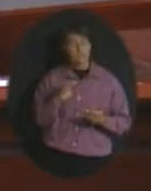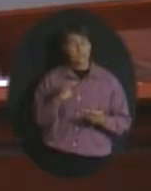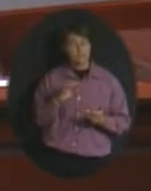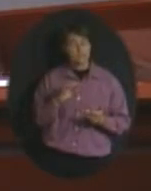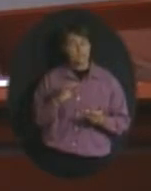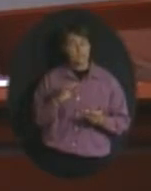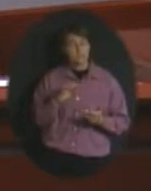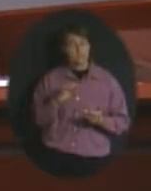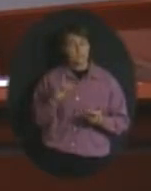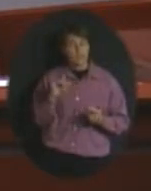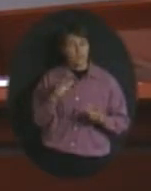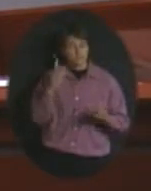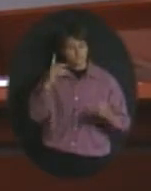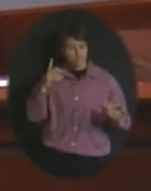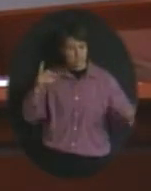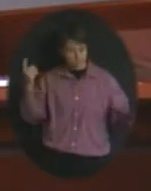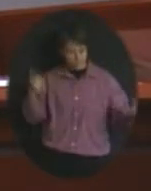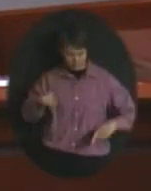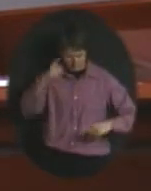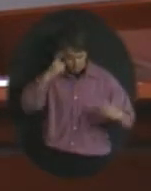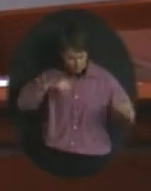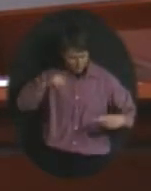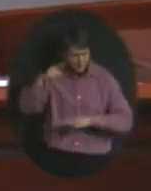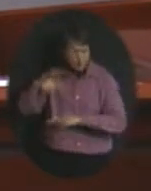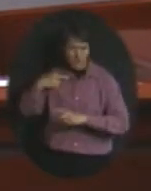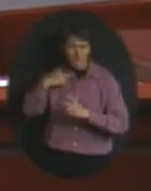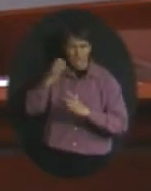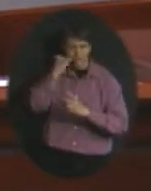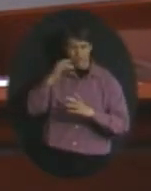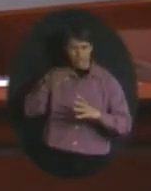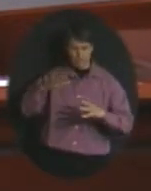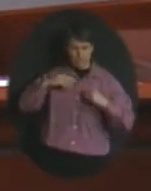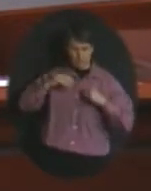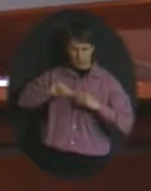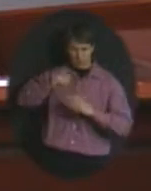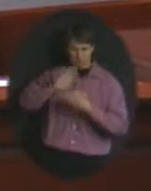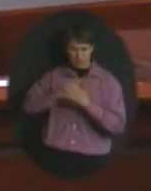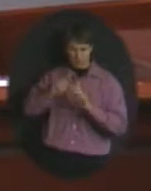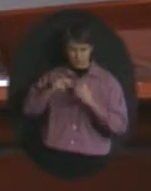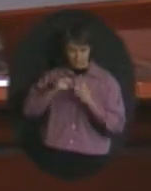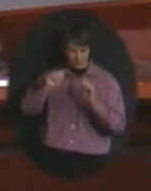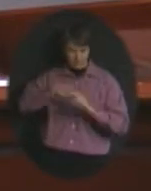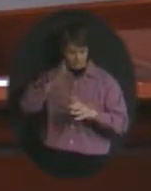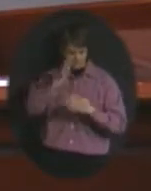a consortium in terms of we can take in other school districts can be a part of that Head Start.